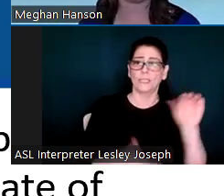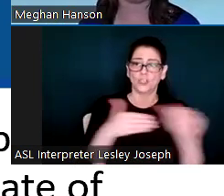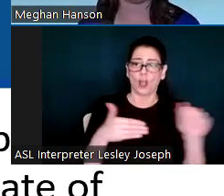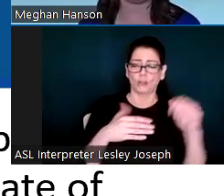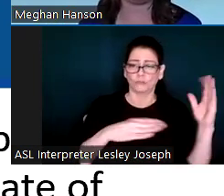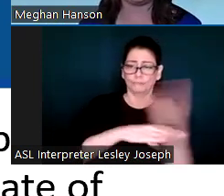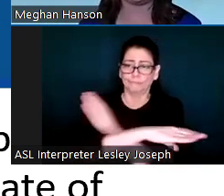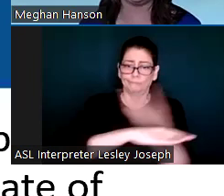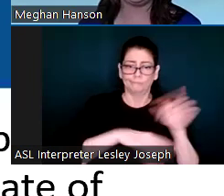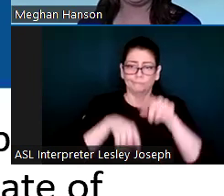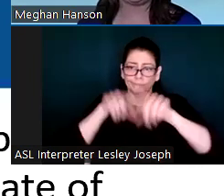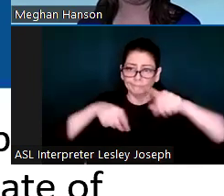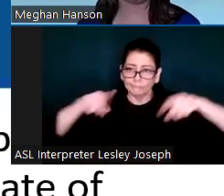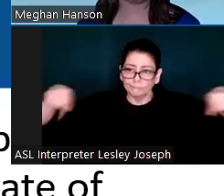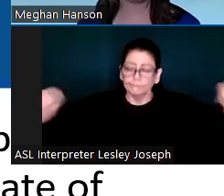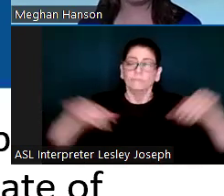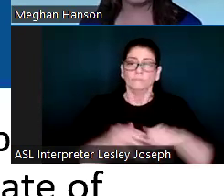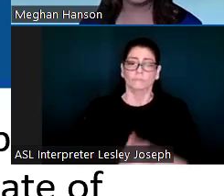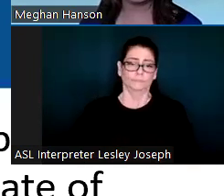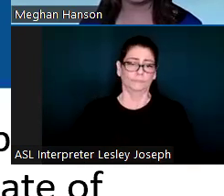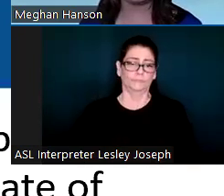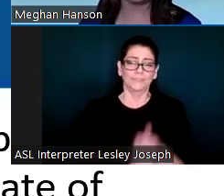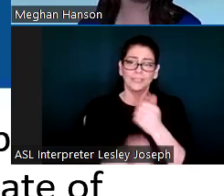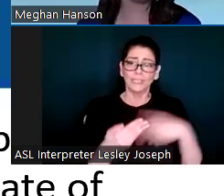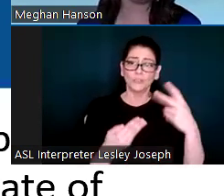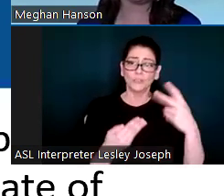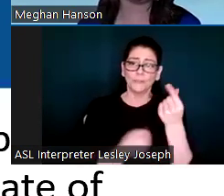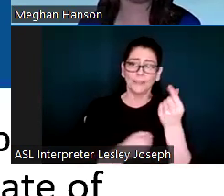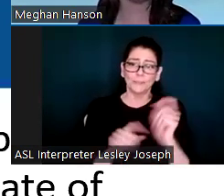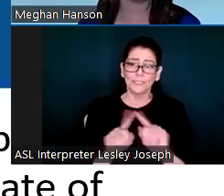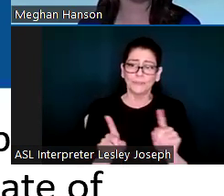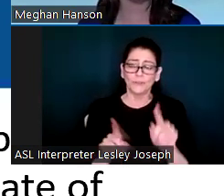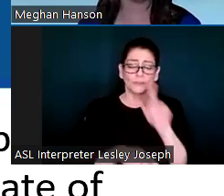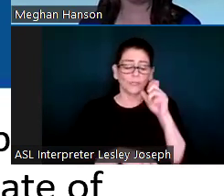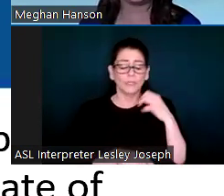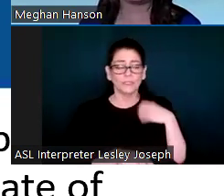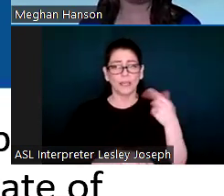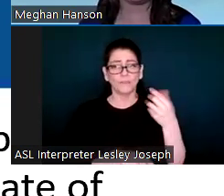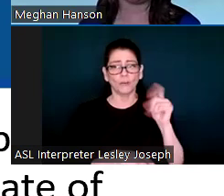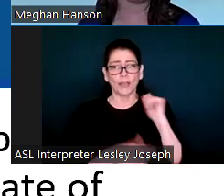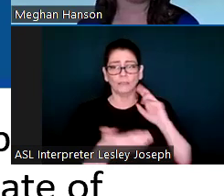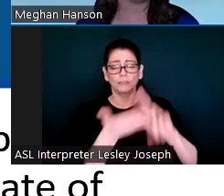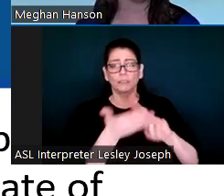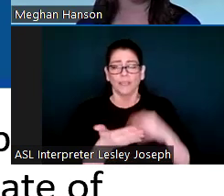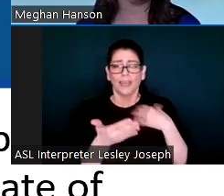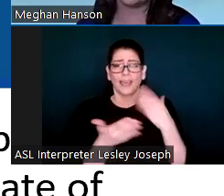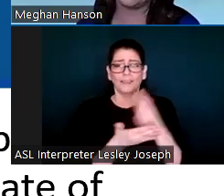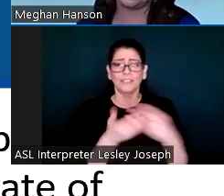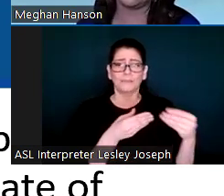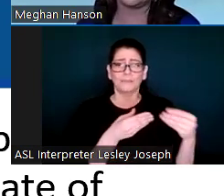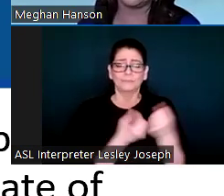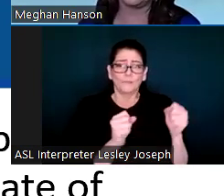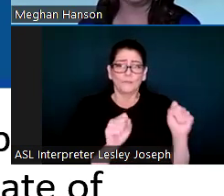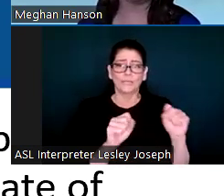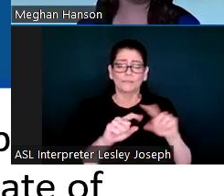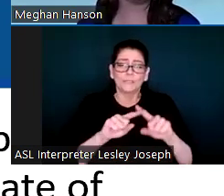amounts in between. And each program is a little different. Because they have a grant contract, they're allowed some autonomy depending on where they're located